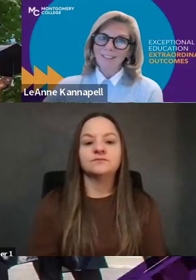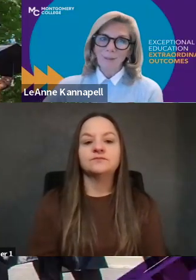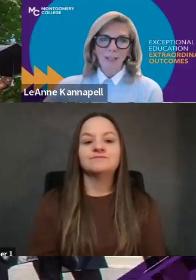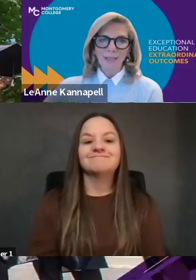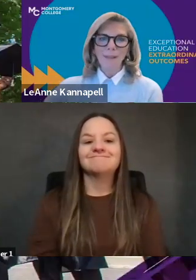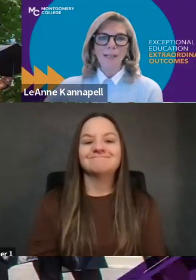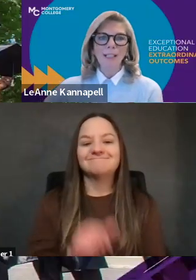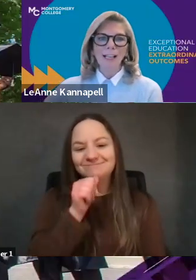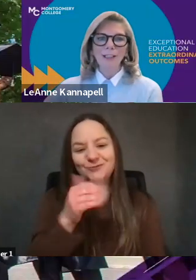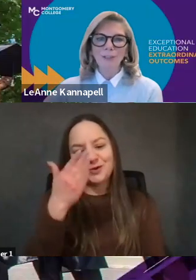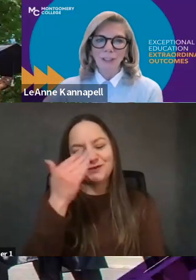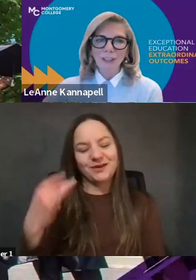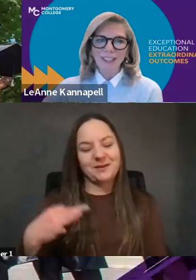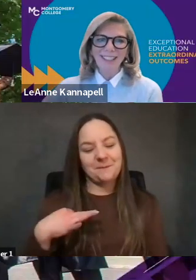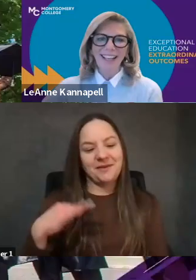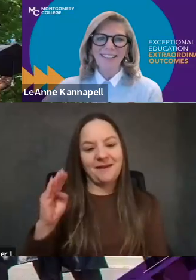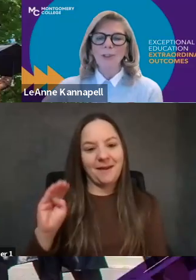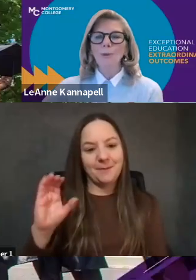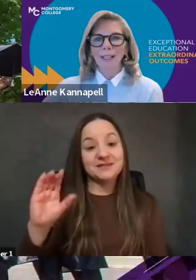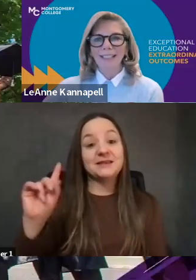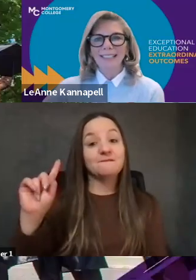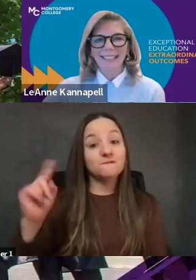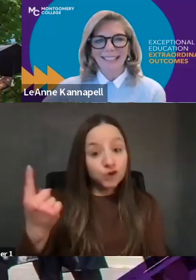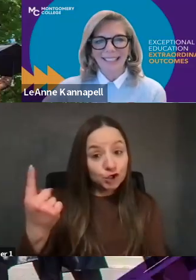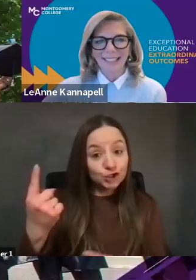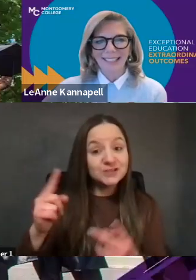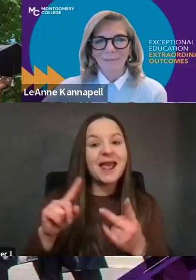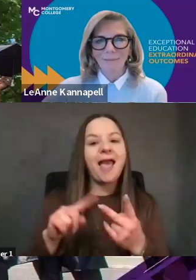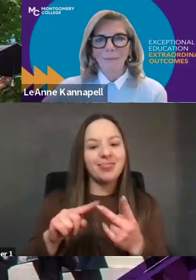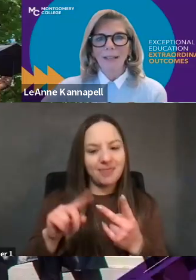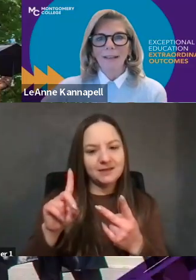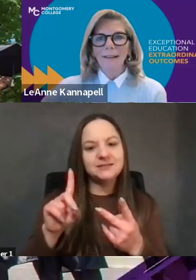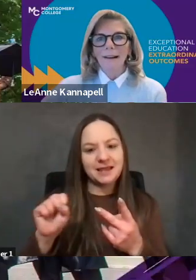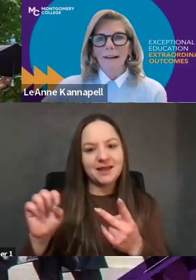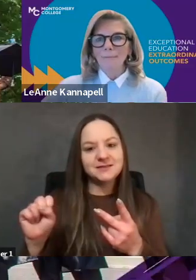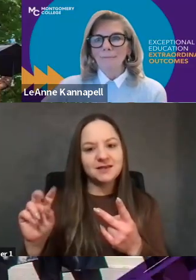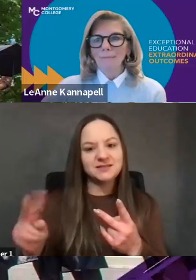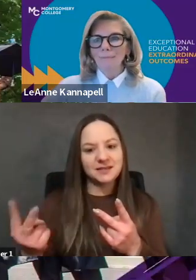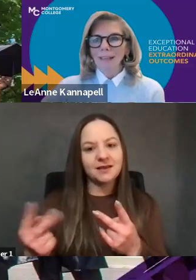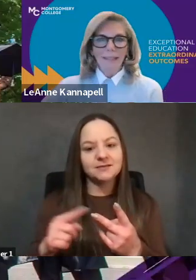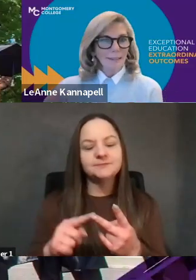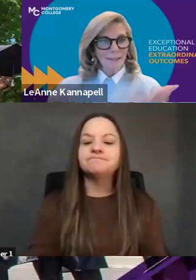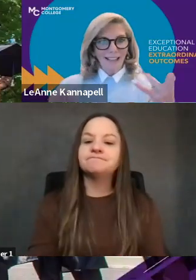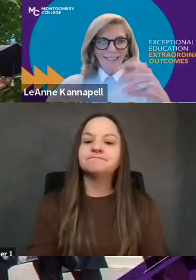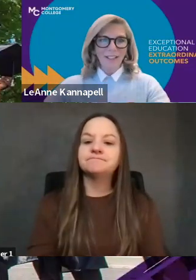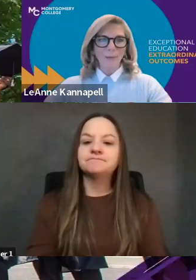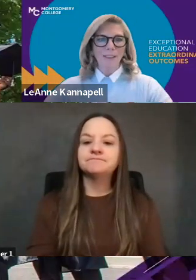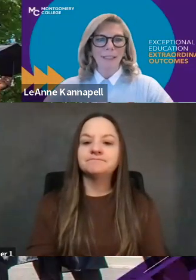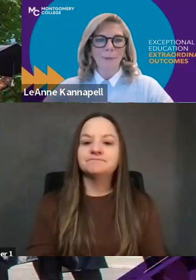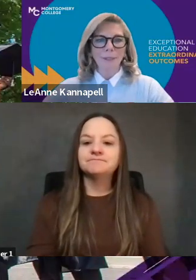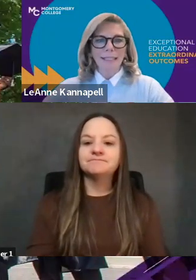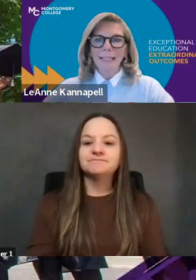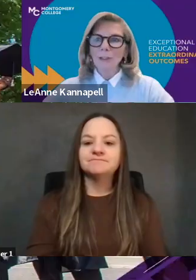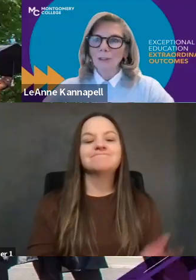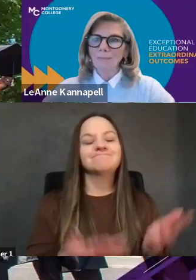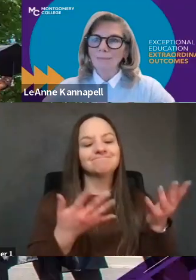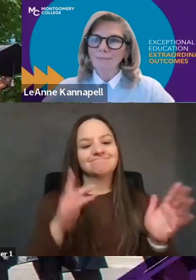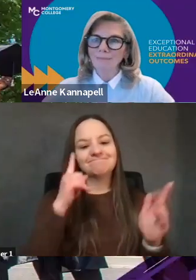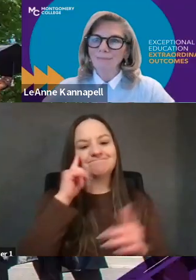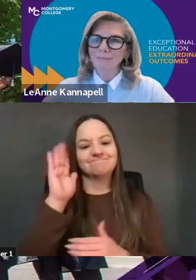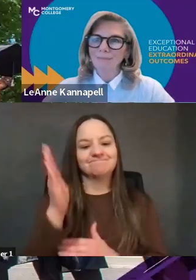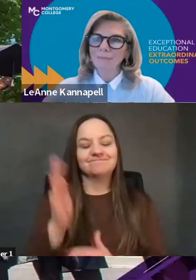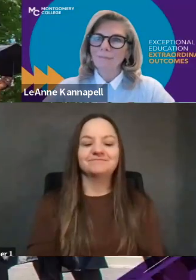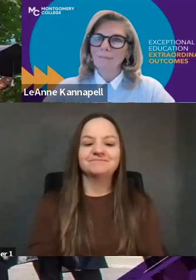Don't forget, you apply to Montgomery College first, and then you apply to DSS. And that is our